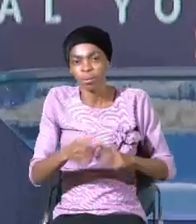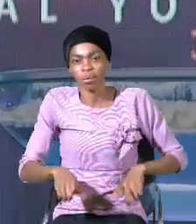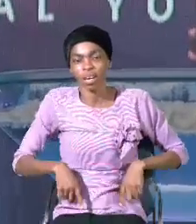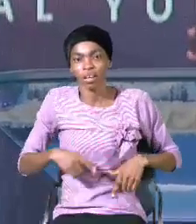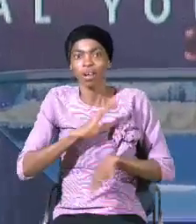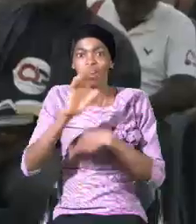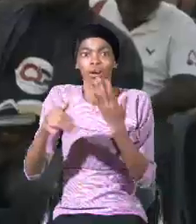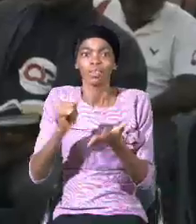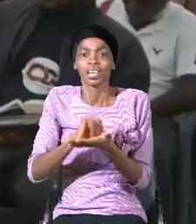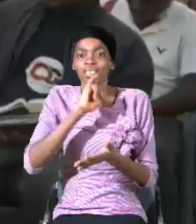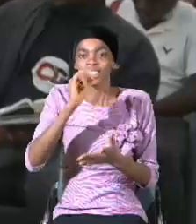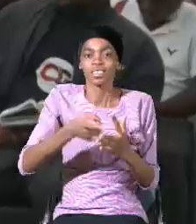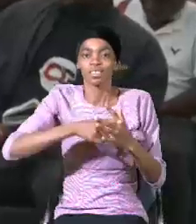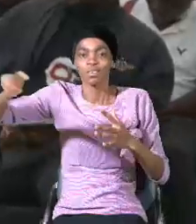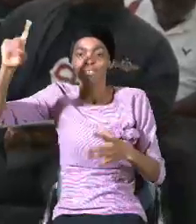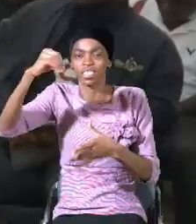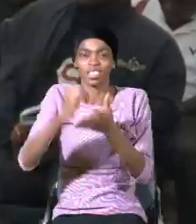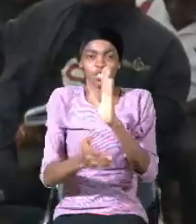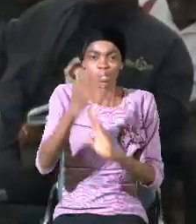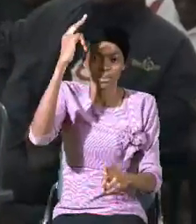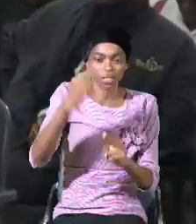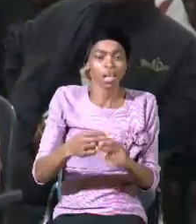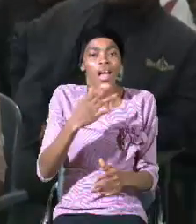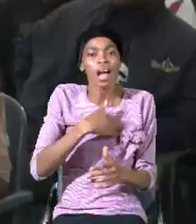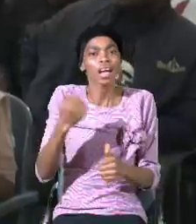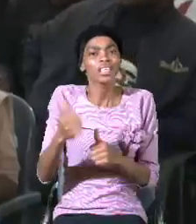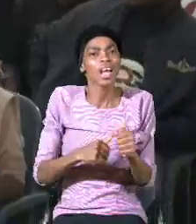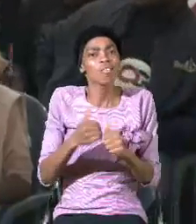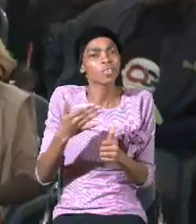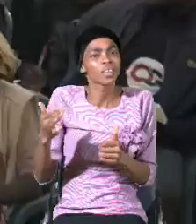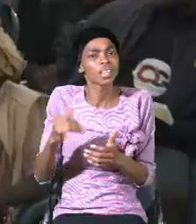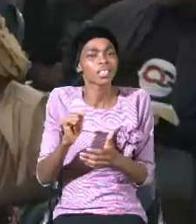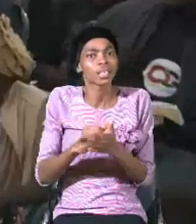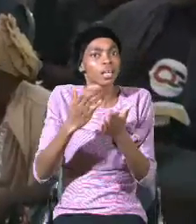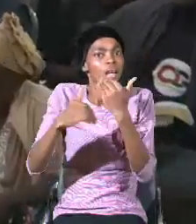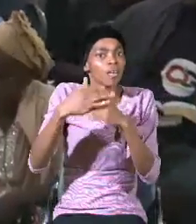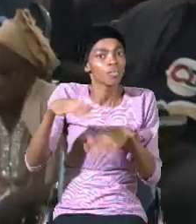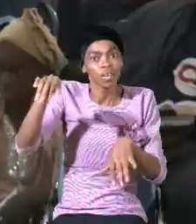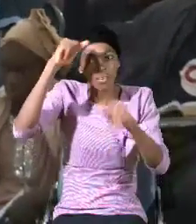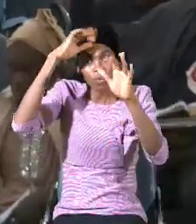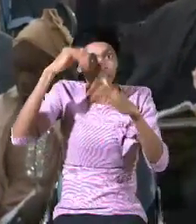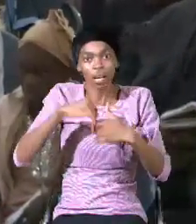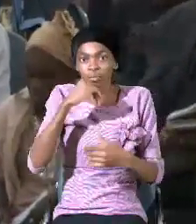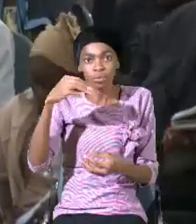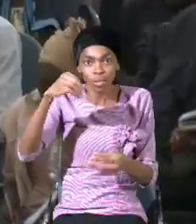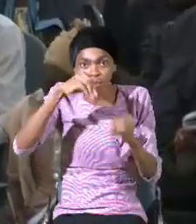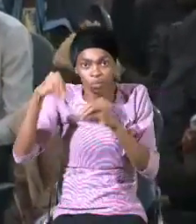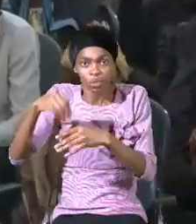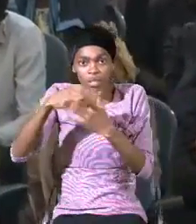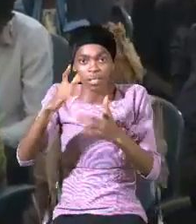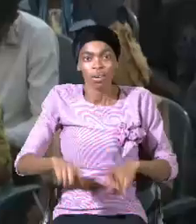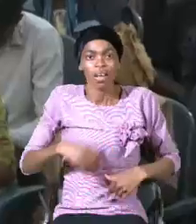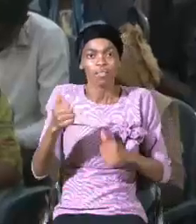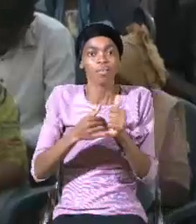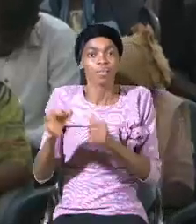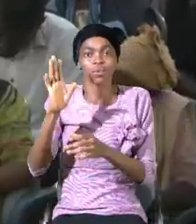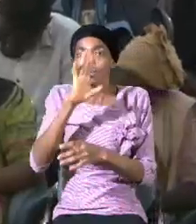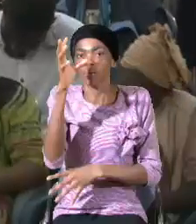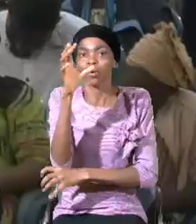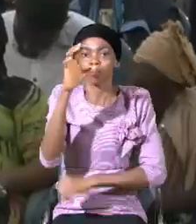is gone. And everything the Heavenly Father has not planted in your life, all that will be uprooted